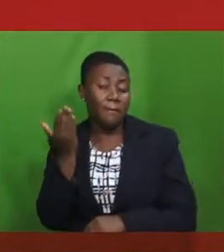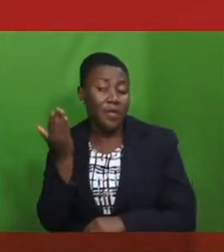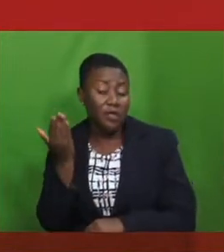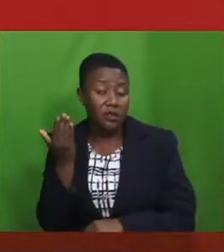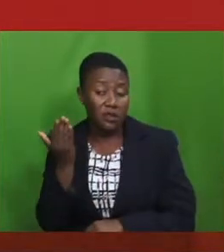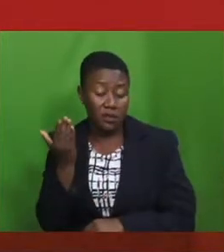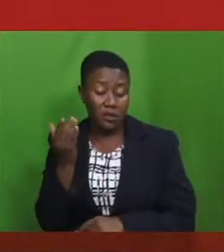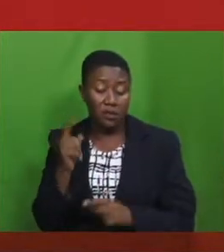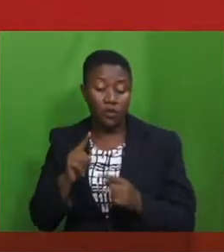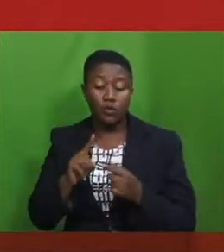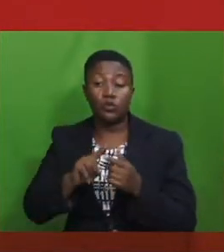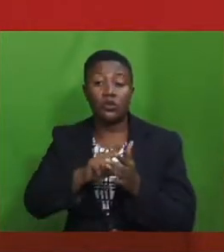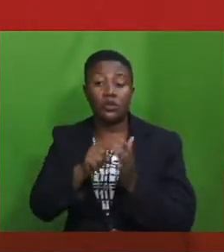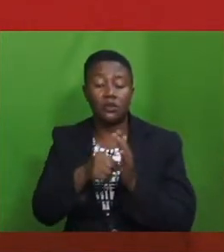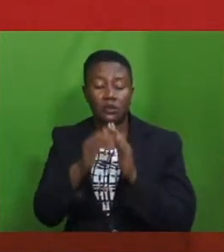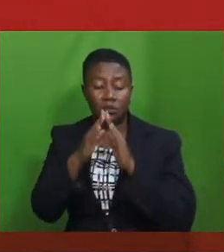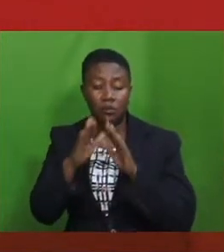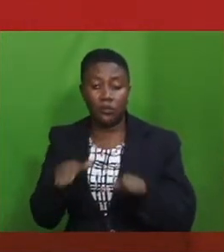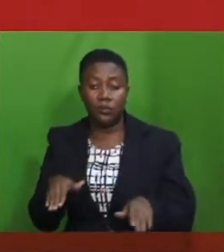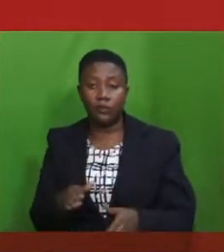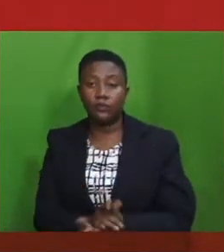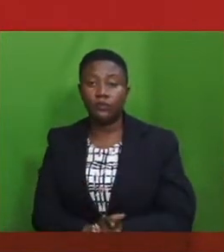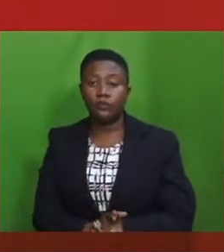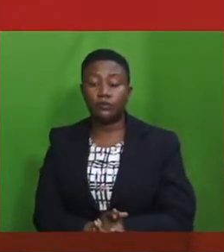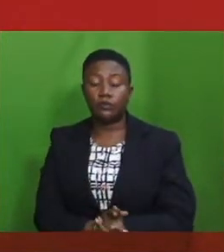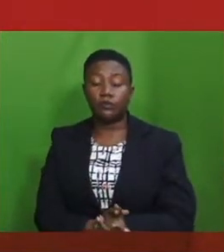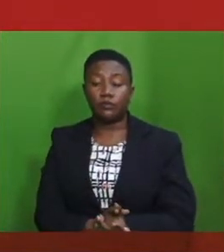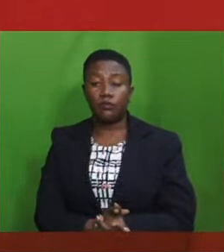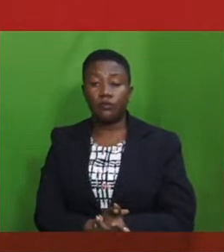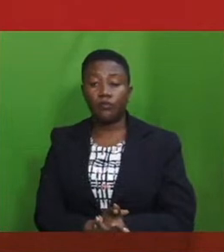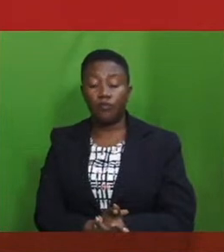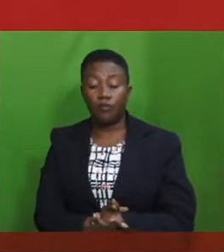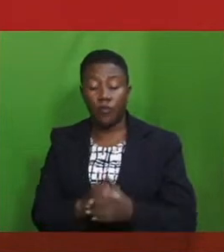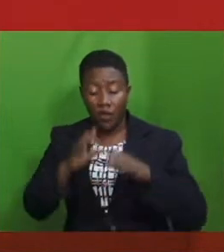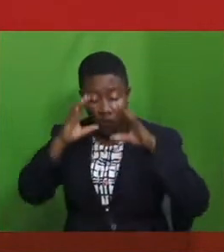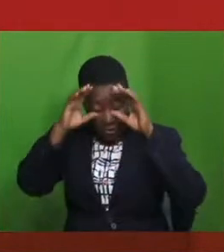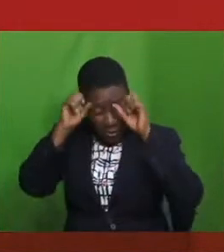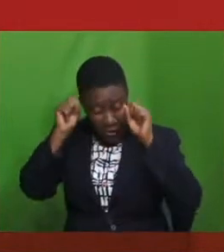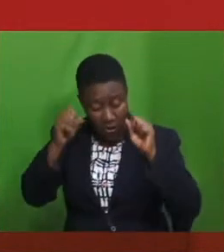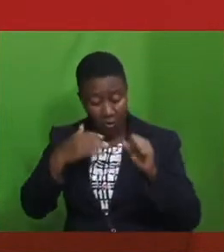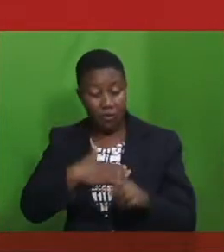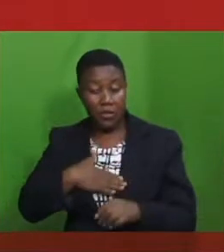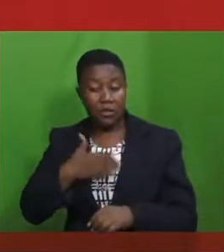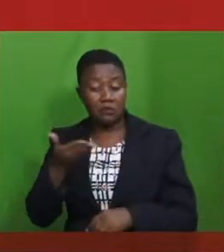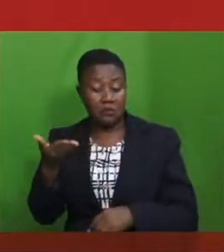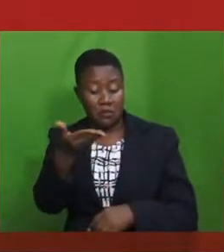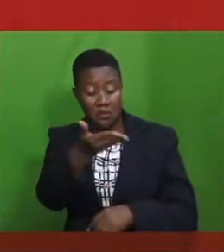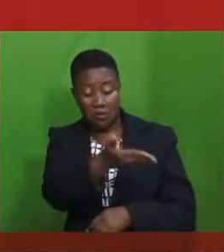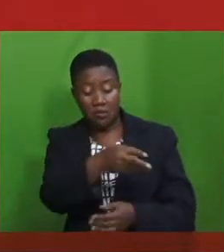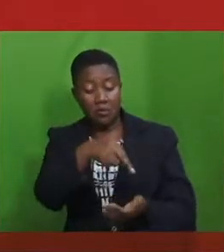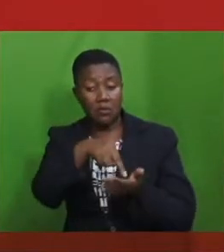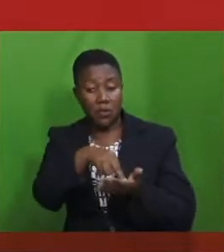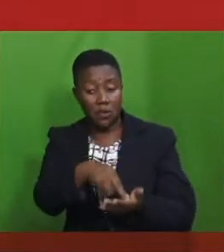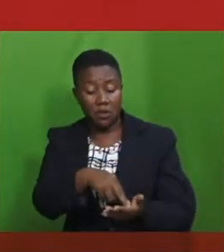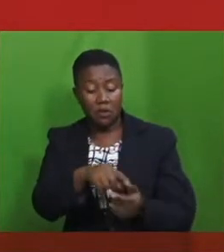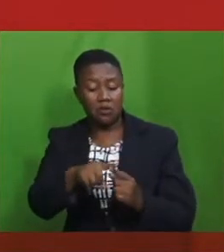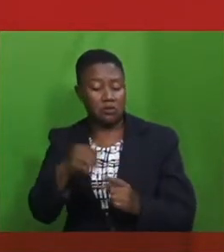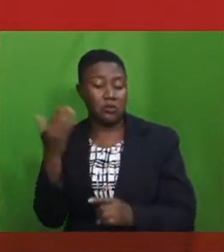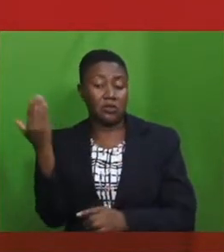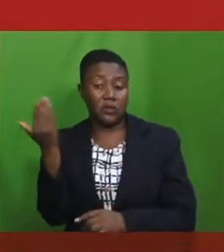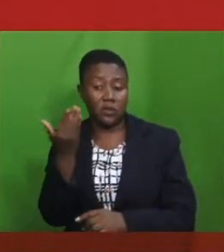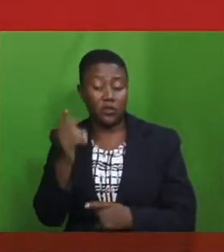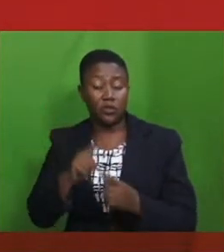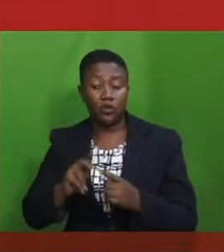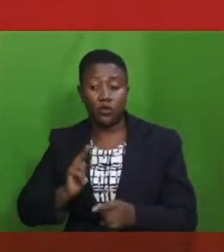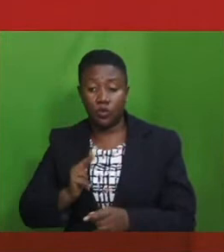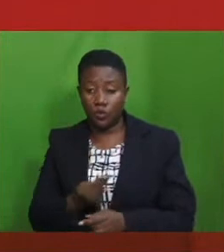to this august house. Mr. President, you may now proceed to the podium to deliver your address.